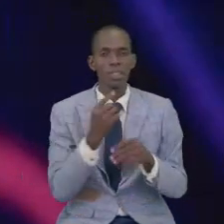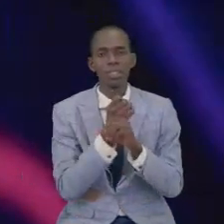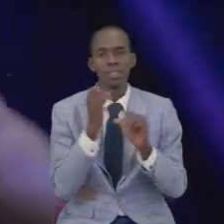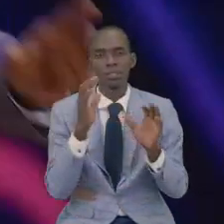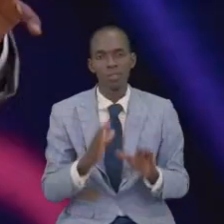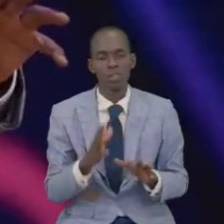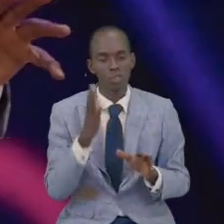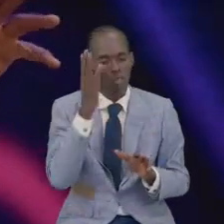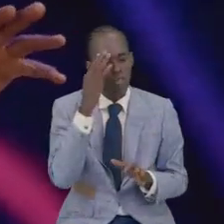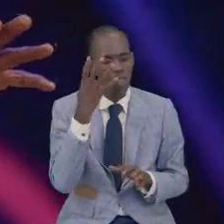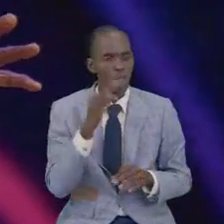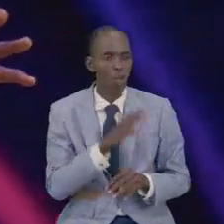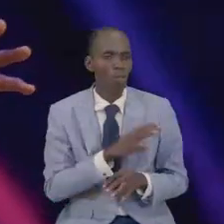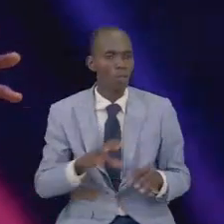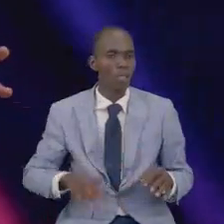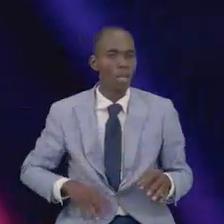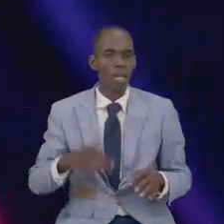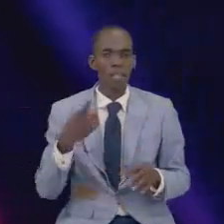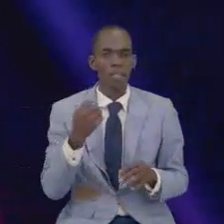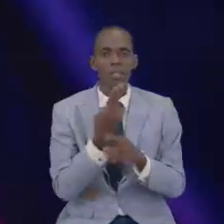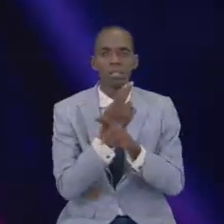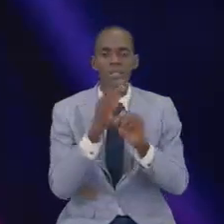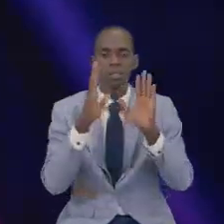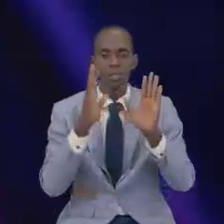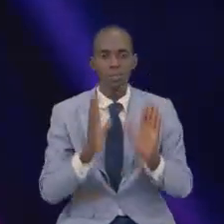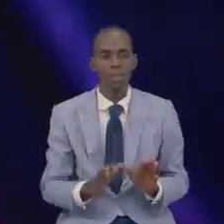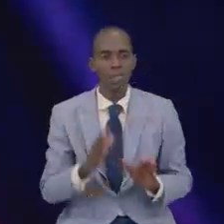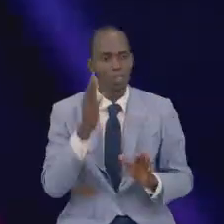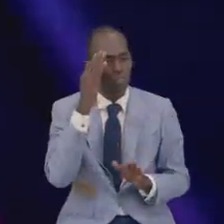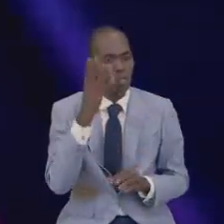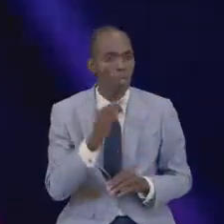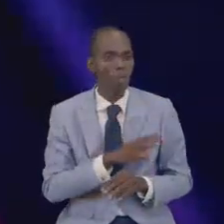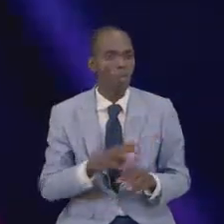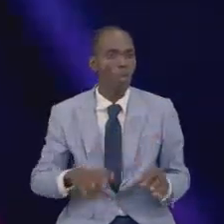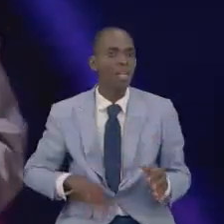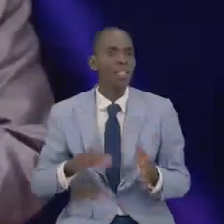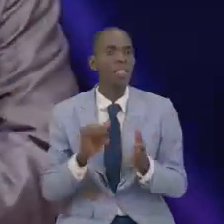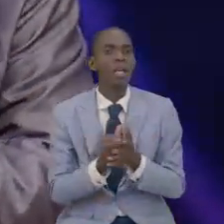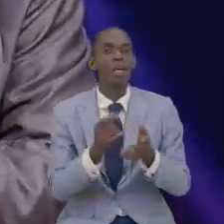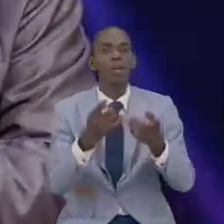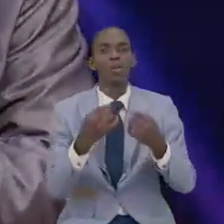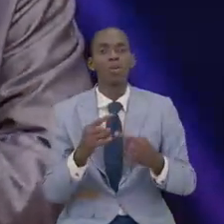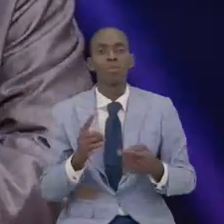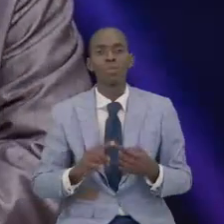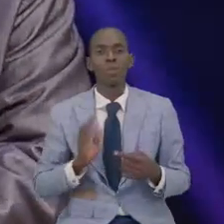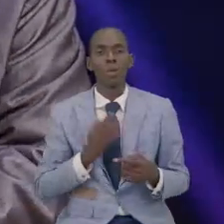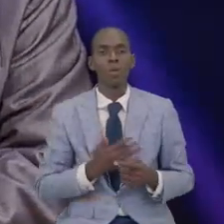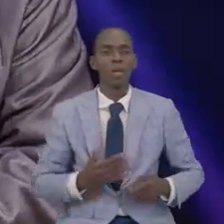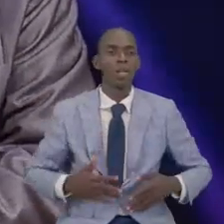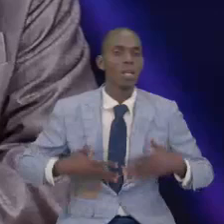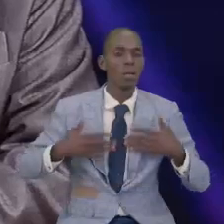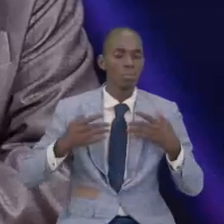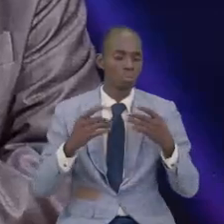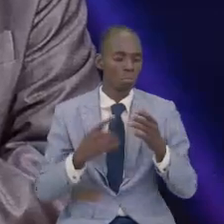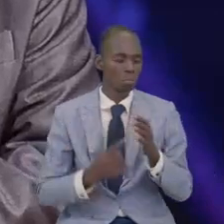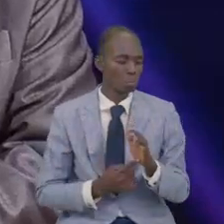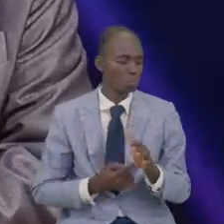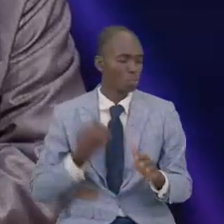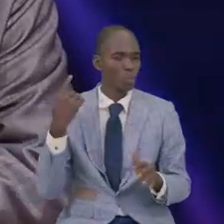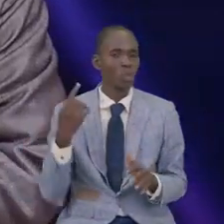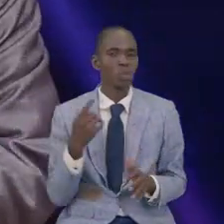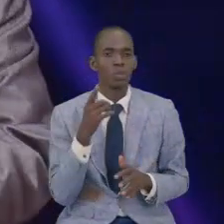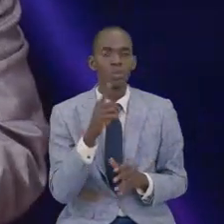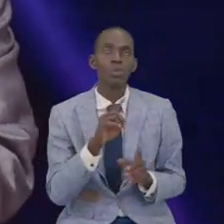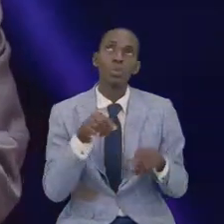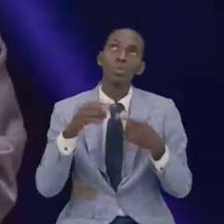the Redeemer. It's the knowledge of Christ that comes to our lives. The knowledge we have, I go to him